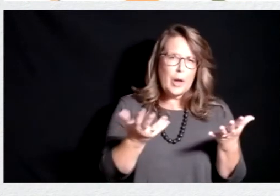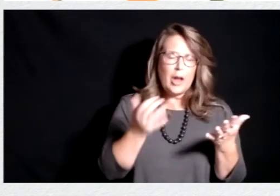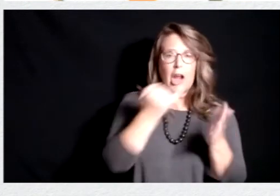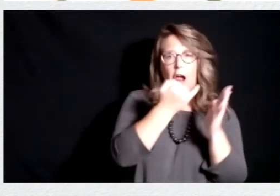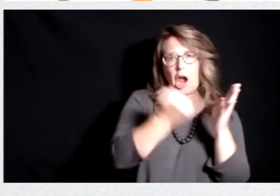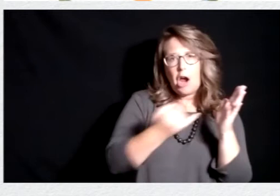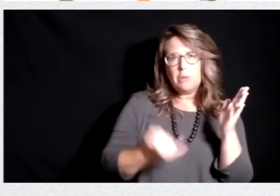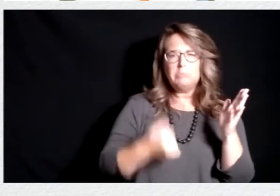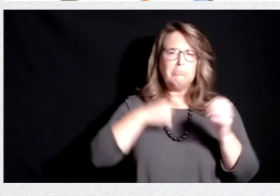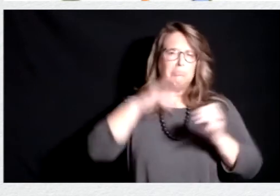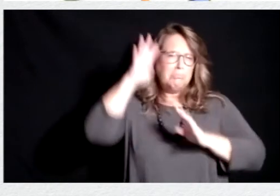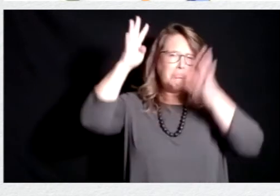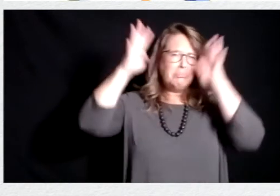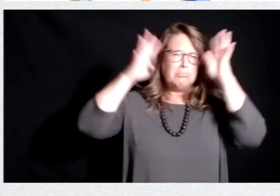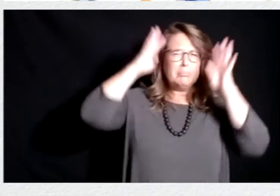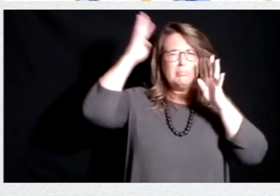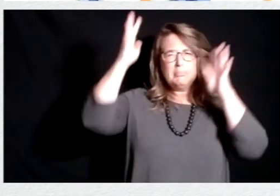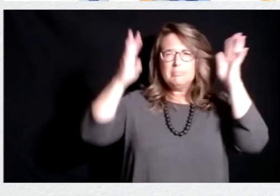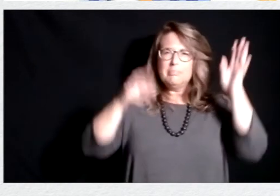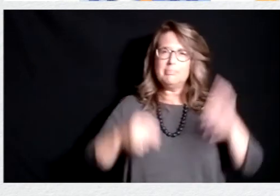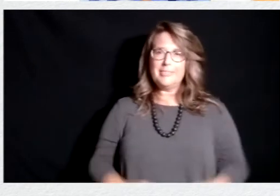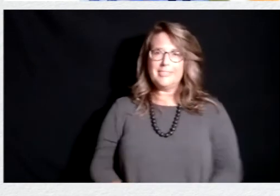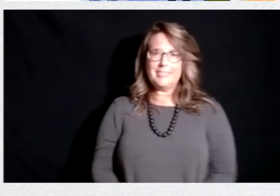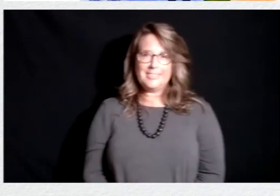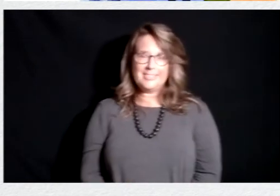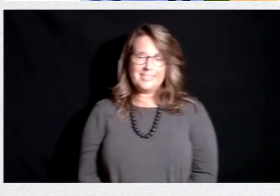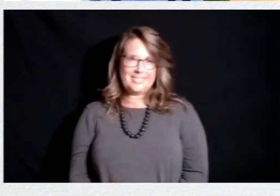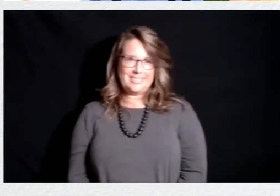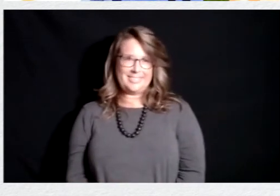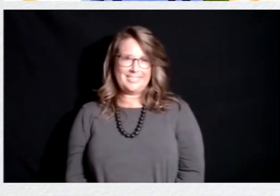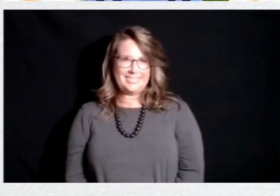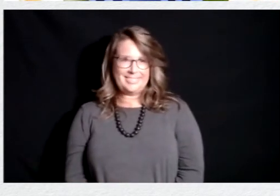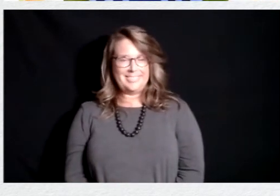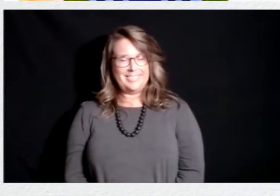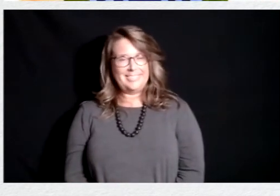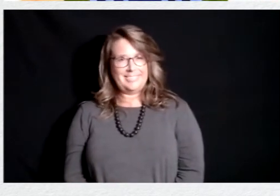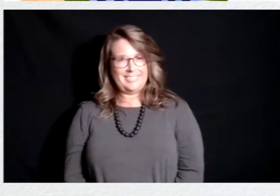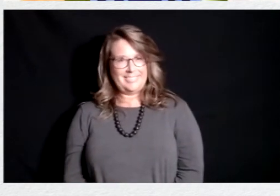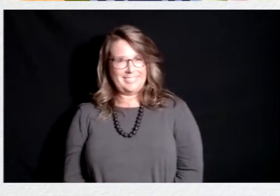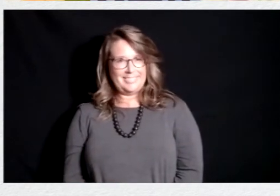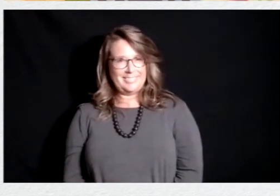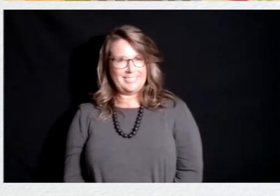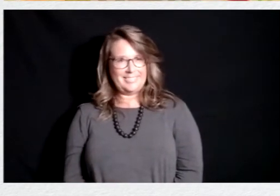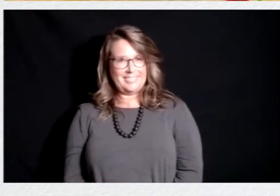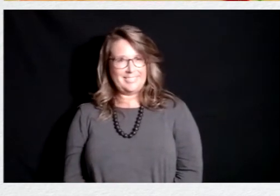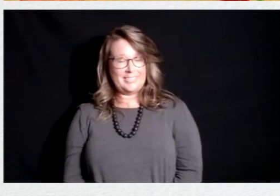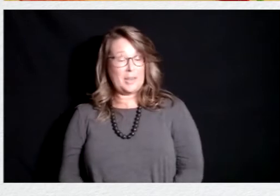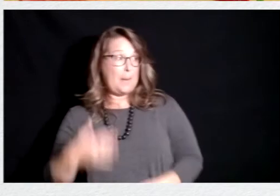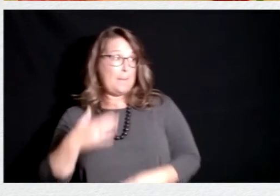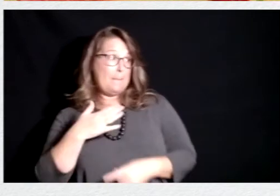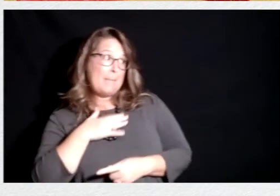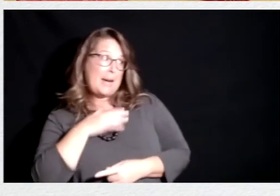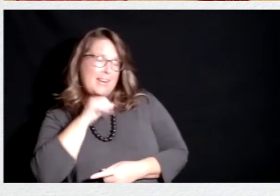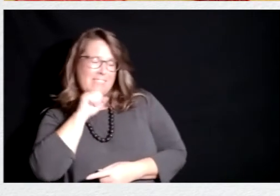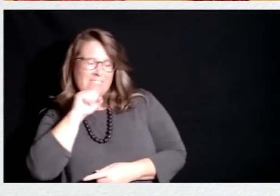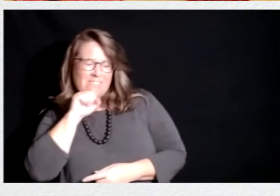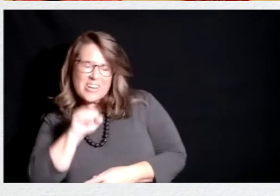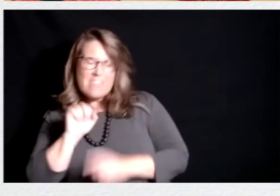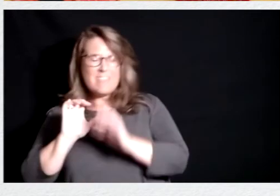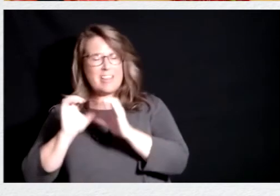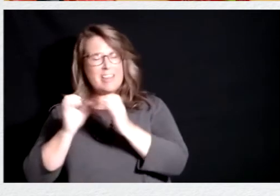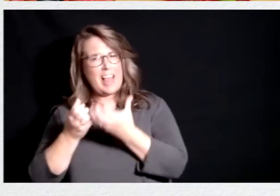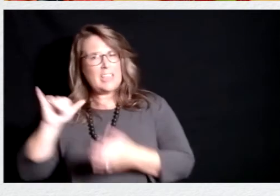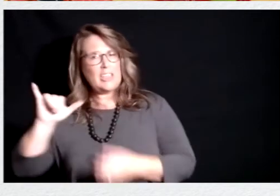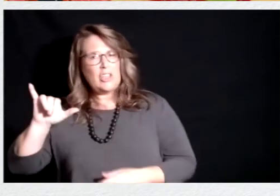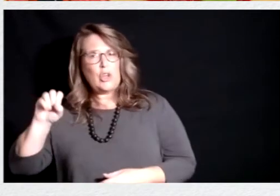Mi clase favorita es arte, donde puedo ser lo que yo quiera. My favorite class is yoga, where